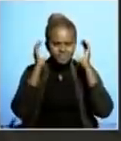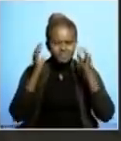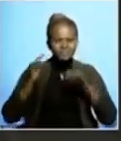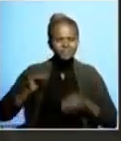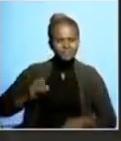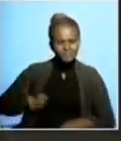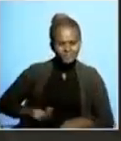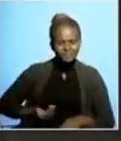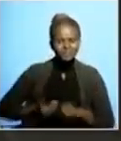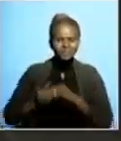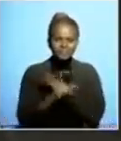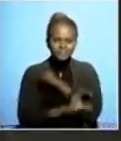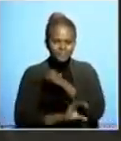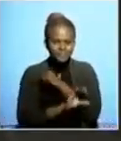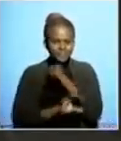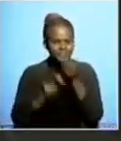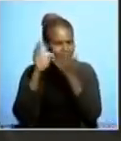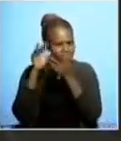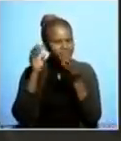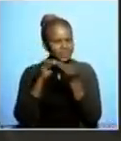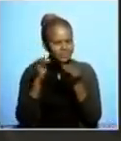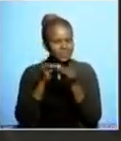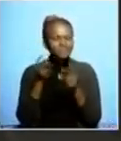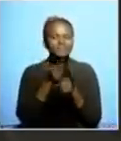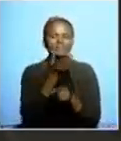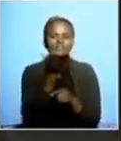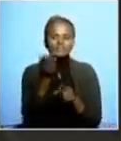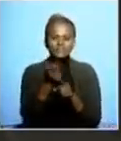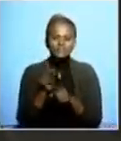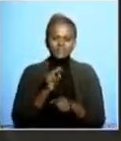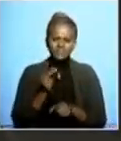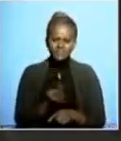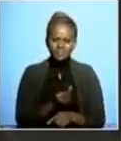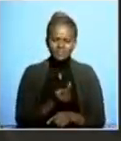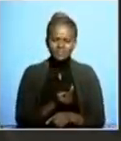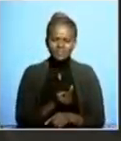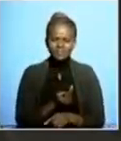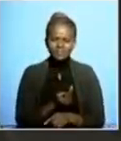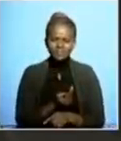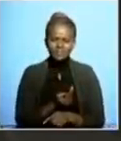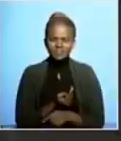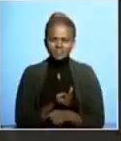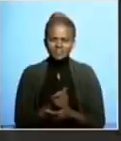Country expects a lot from you, from us.